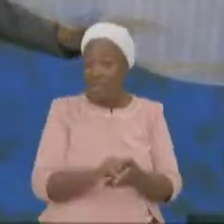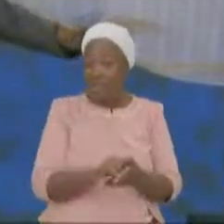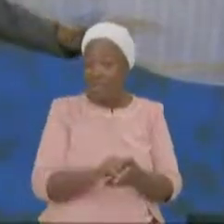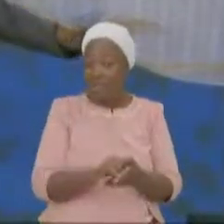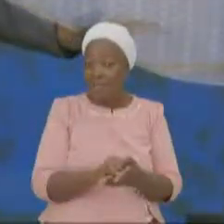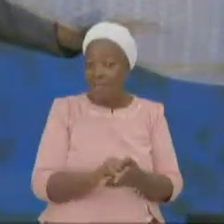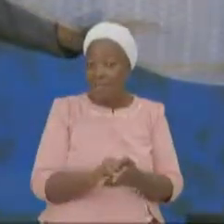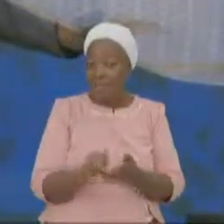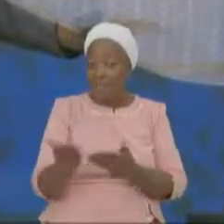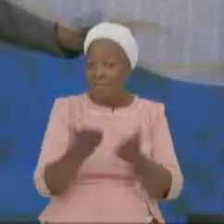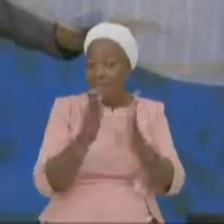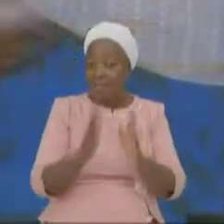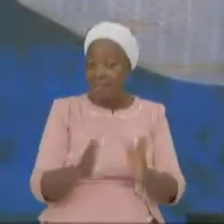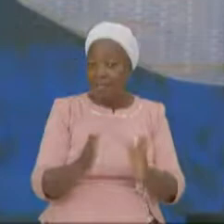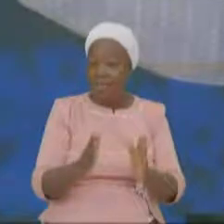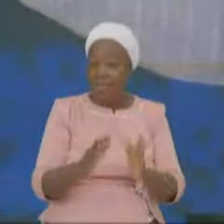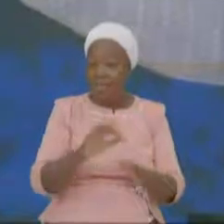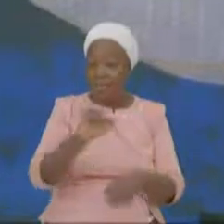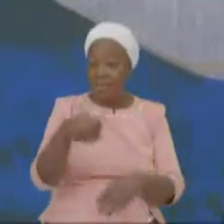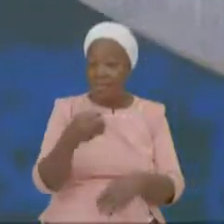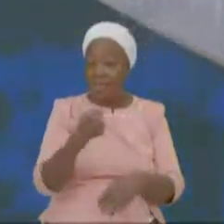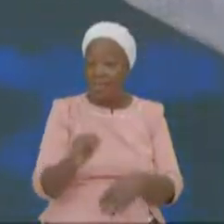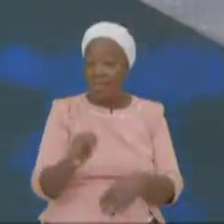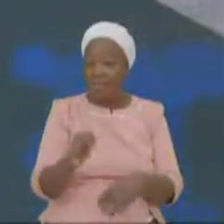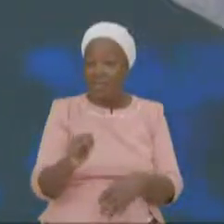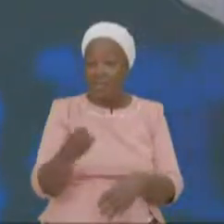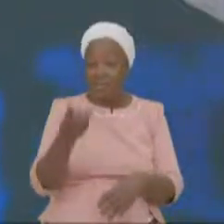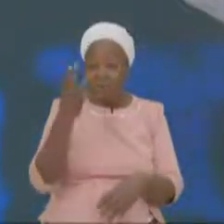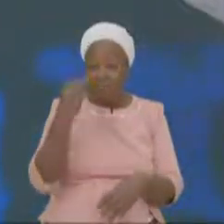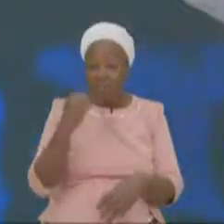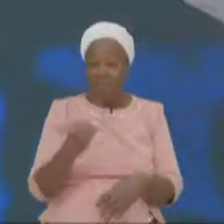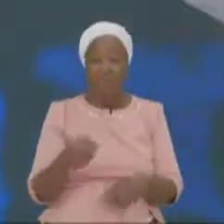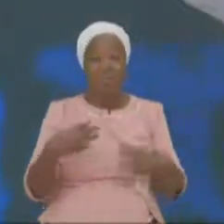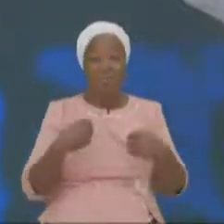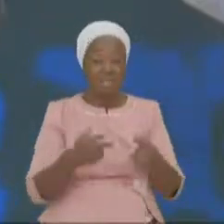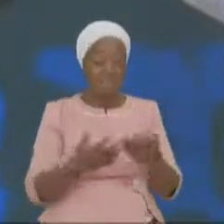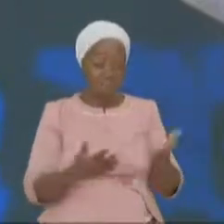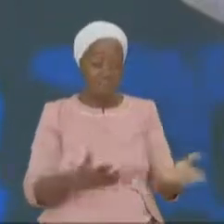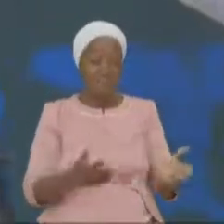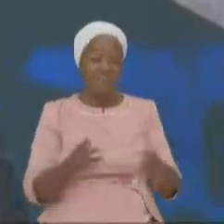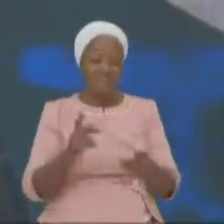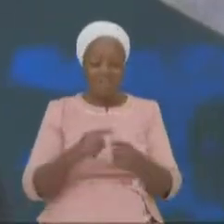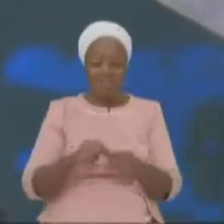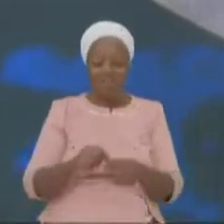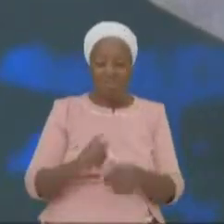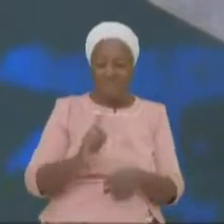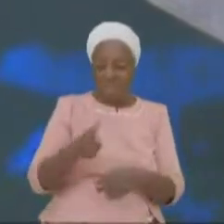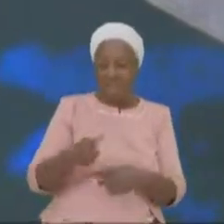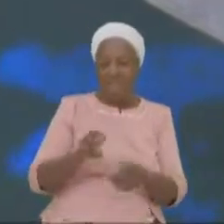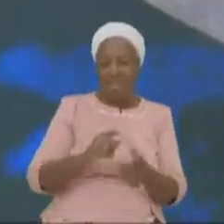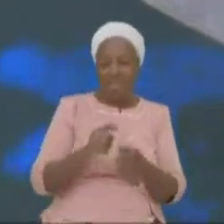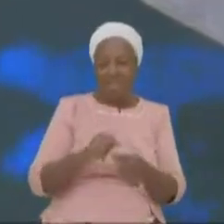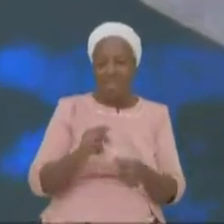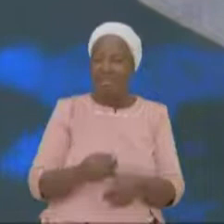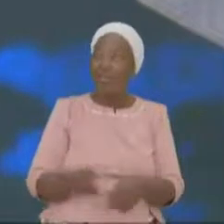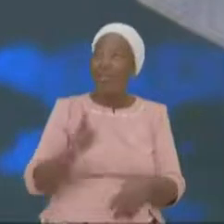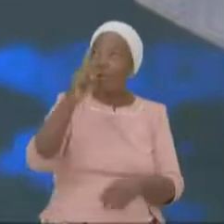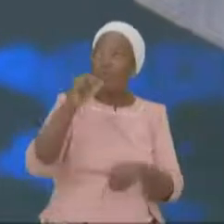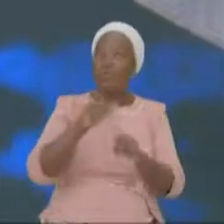made John. He was here now. The very next minute, he was up in